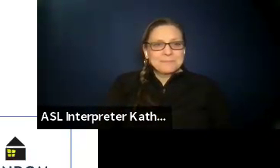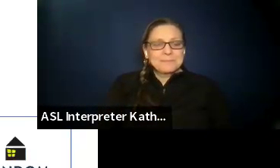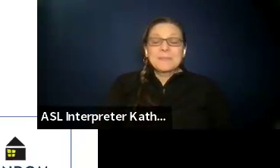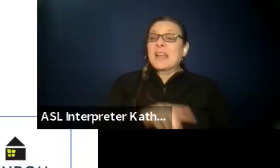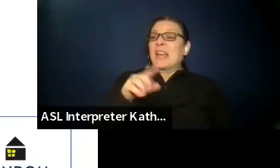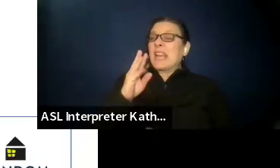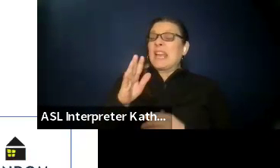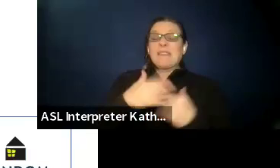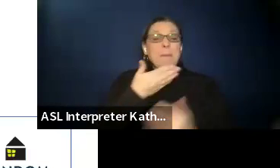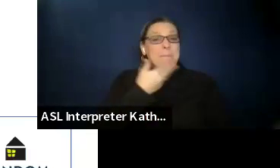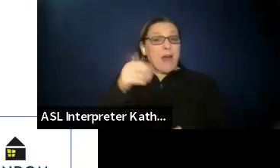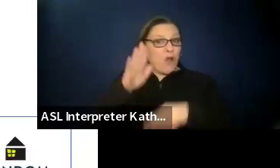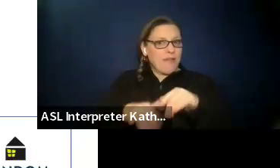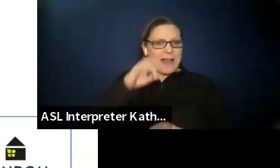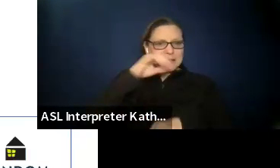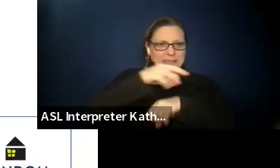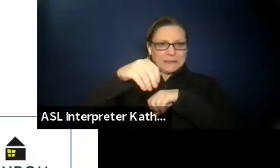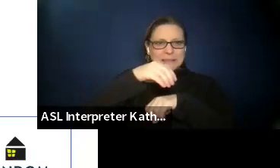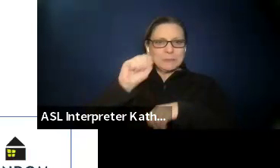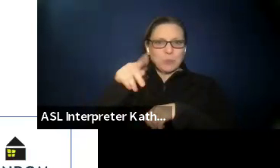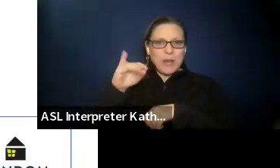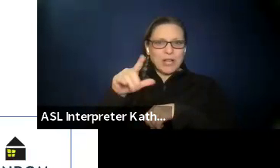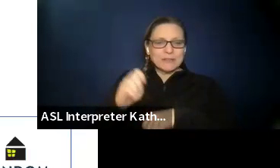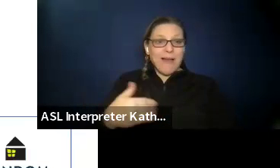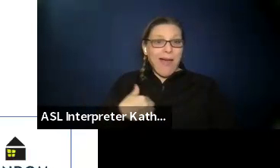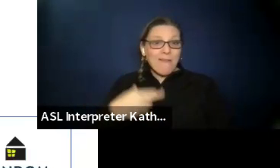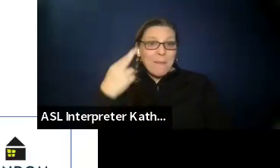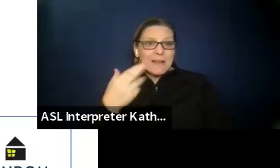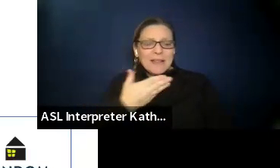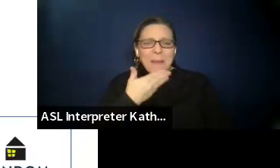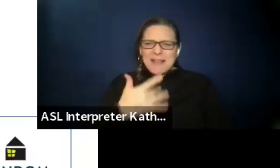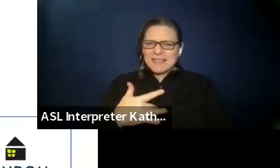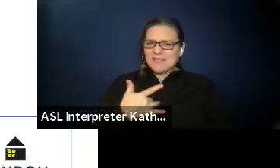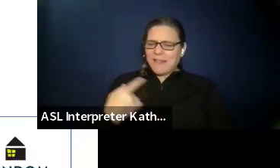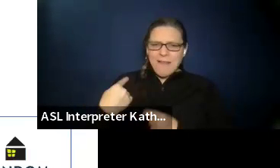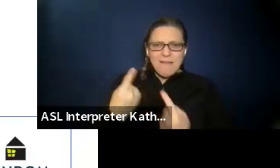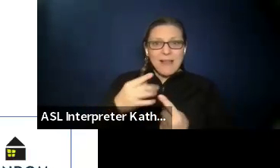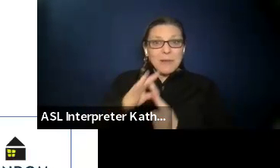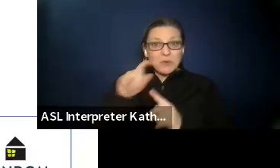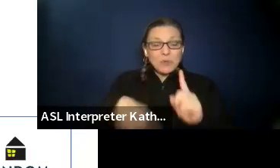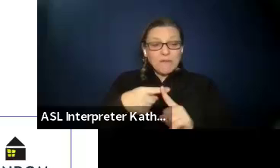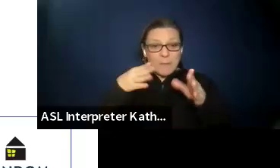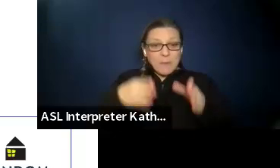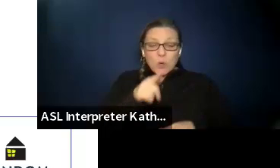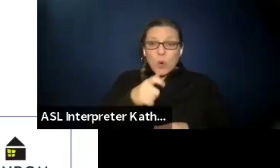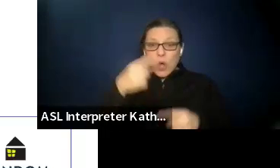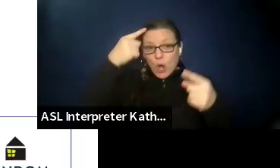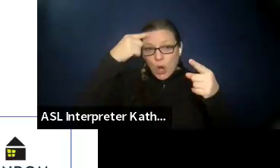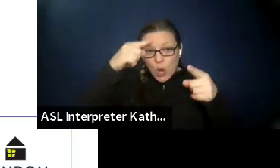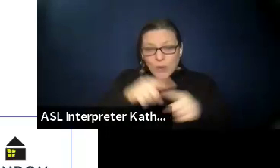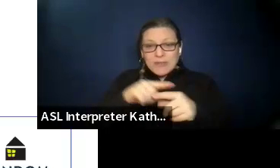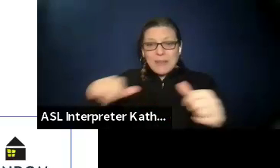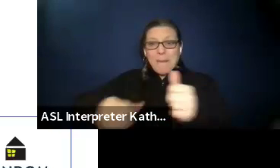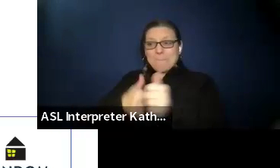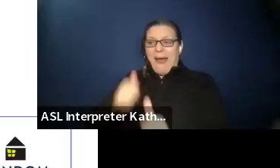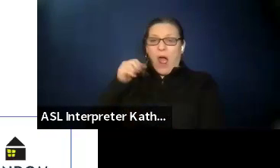Even better than sprinkles. Having a best friend is the greatest feeling ever, especially when you find someone who agrees to be the back end of a unicorn